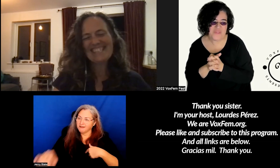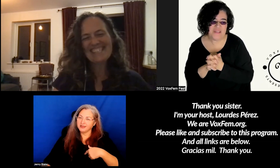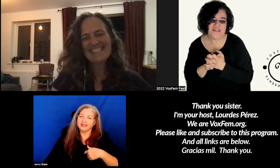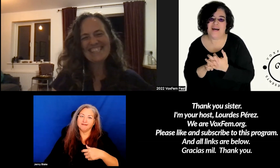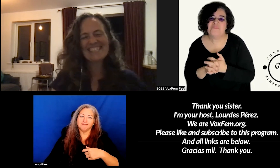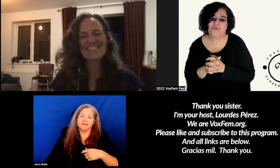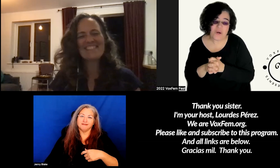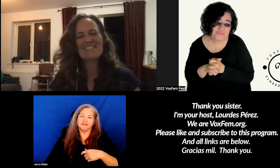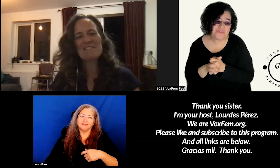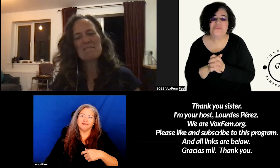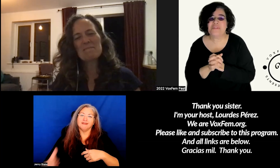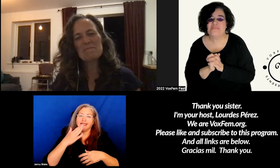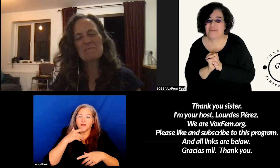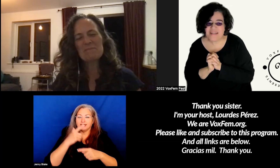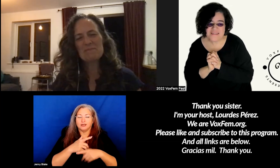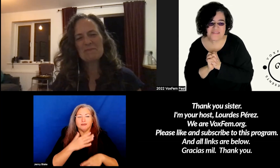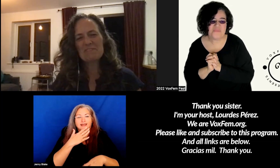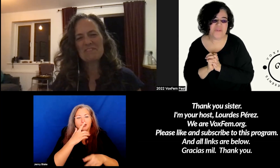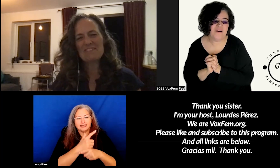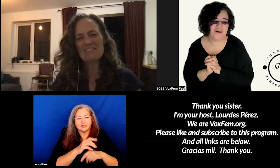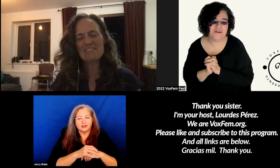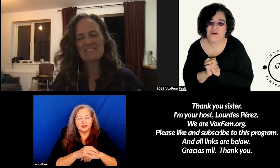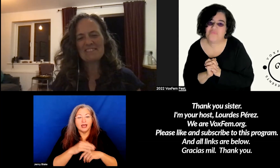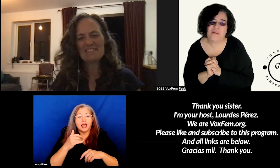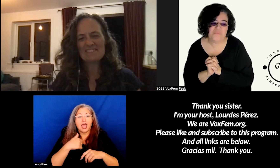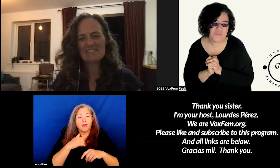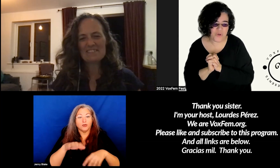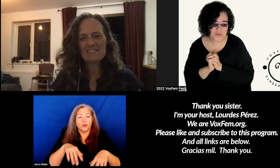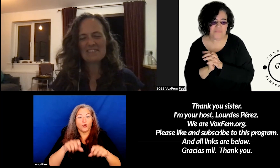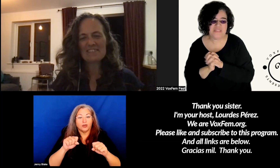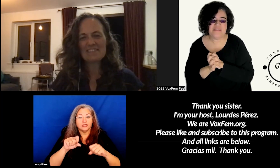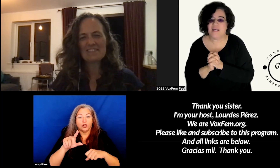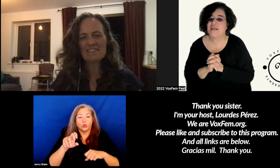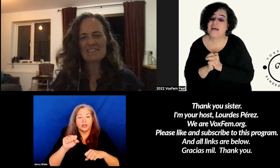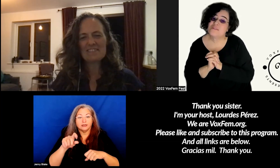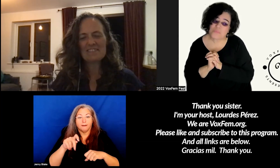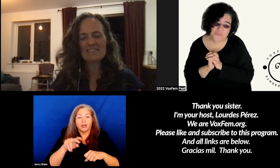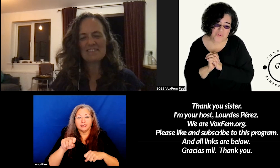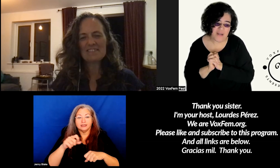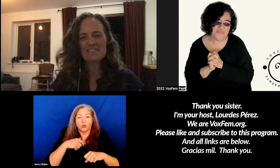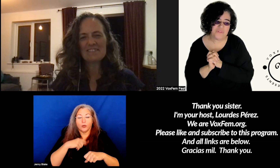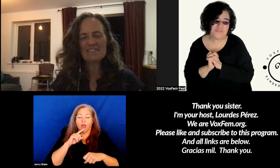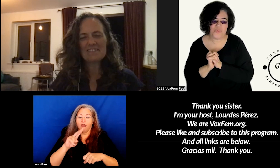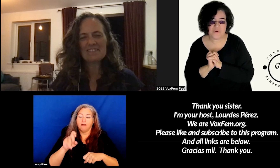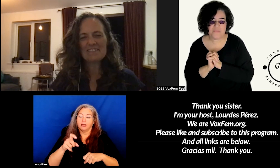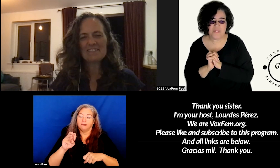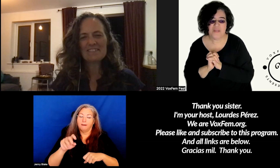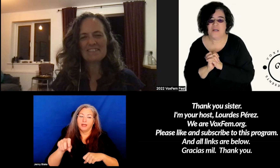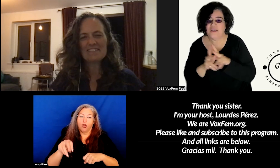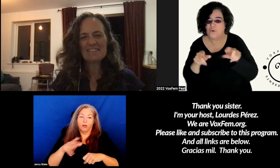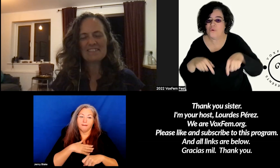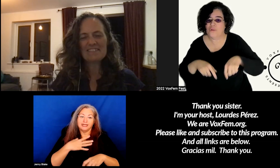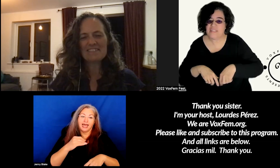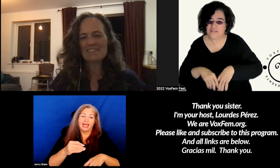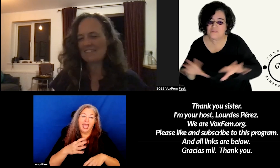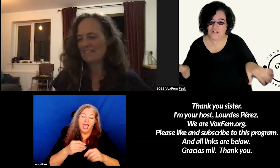sister. I'm your host, Lourdes Pérez. We are VoxFem.org. Please like and subscribe to this program,